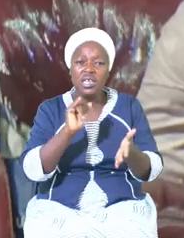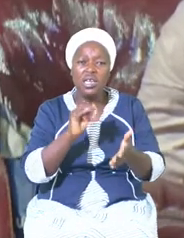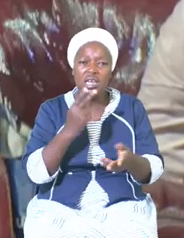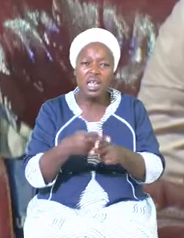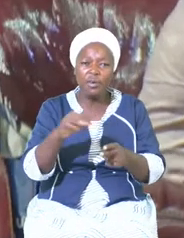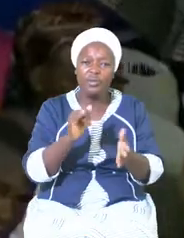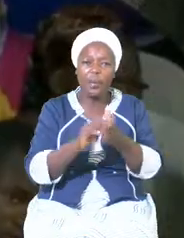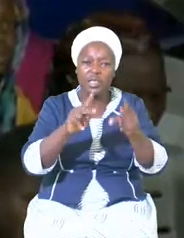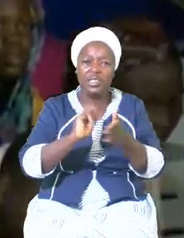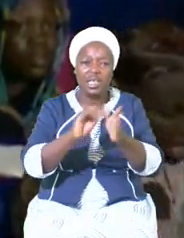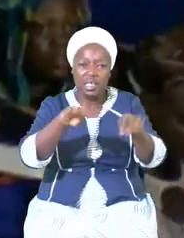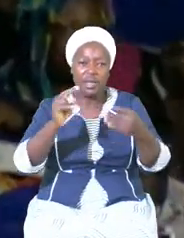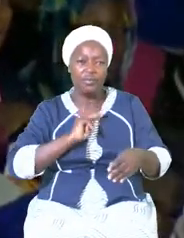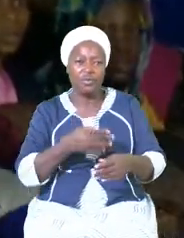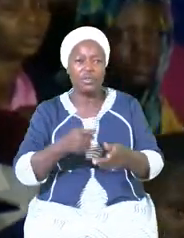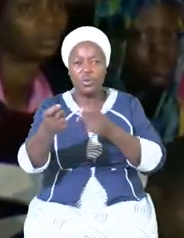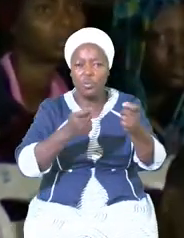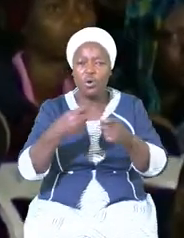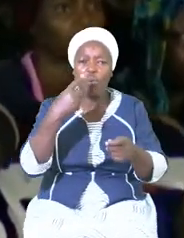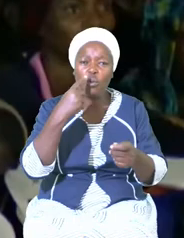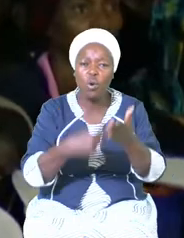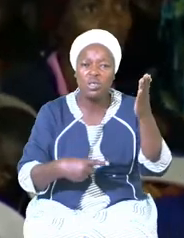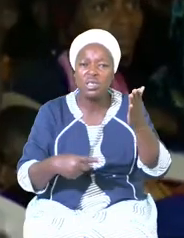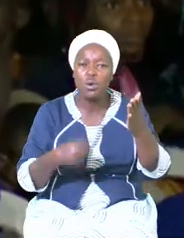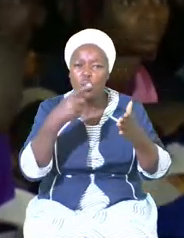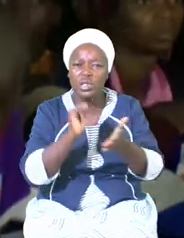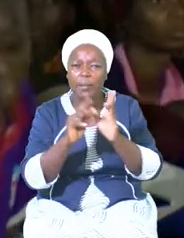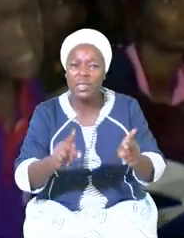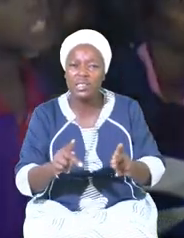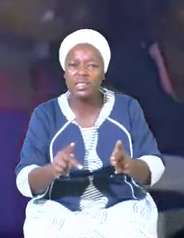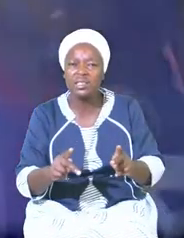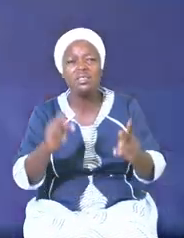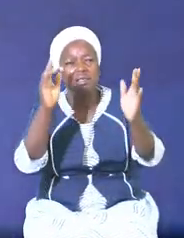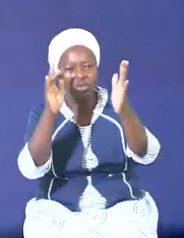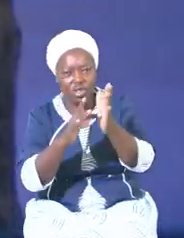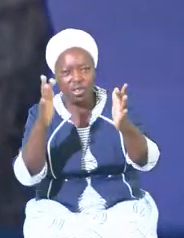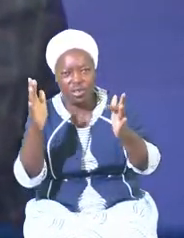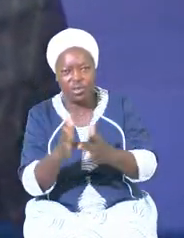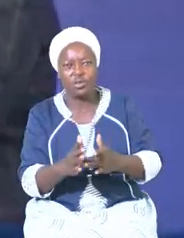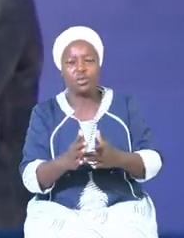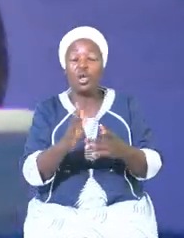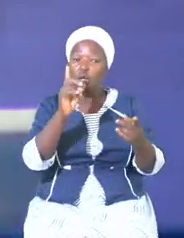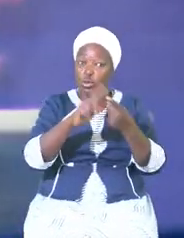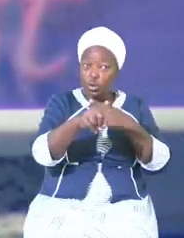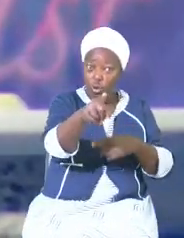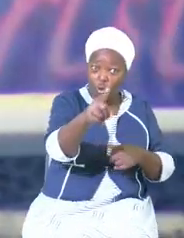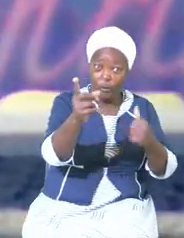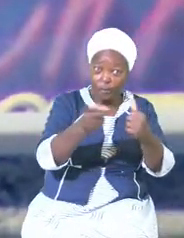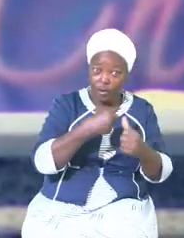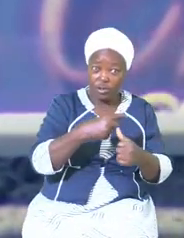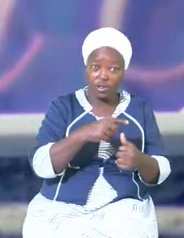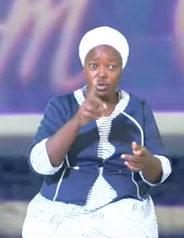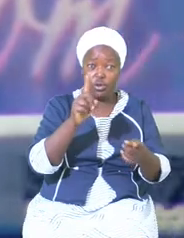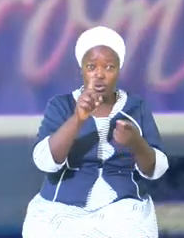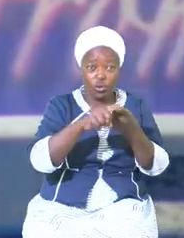us dominion? Jesus. Unto you first. as tonight the